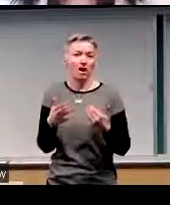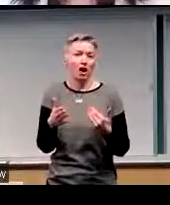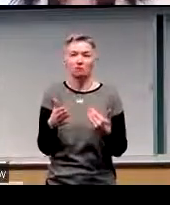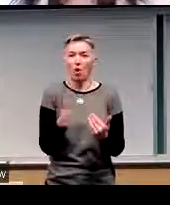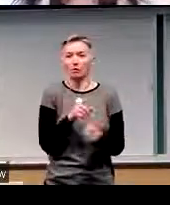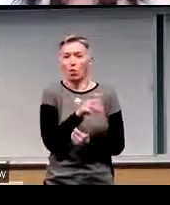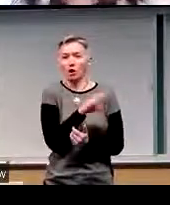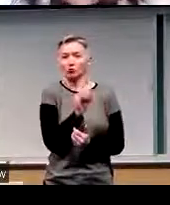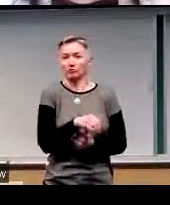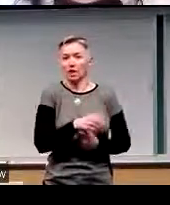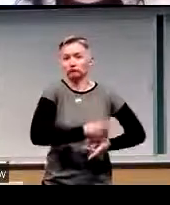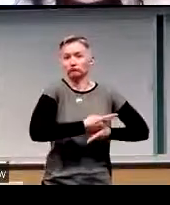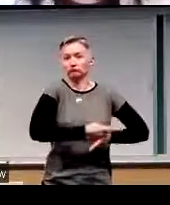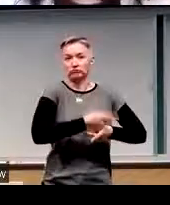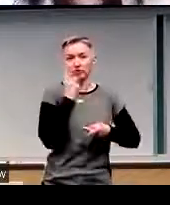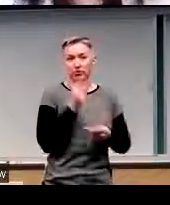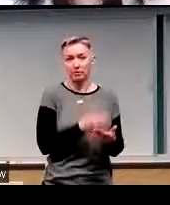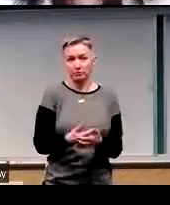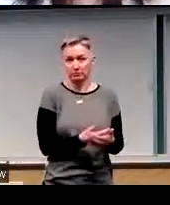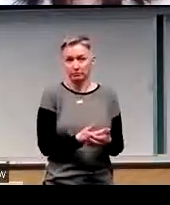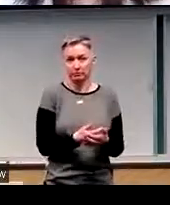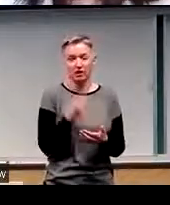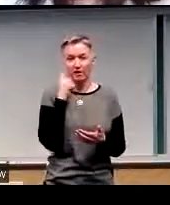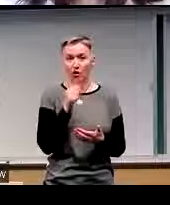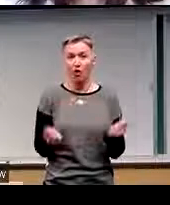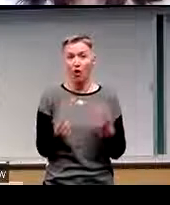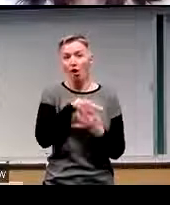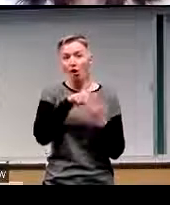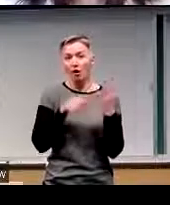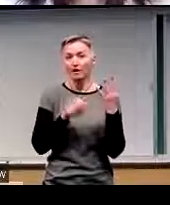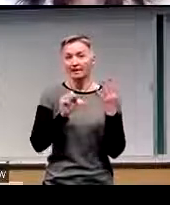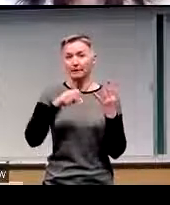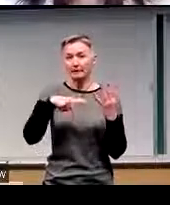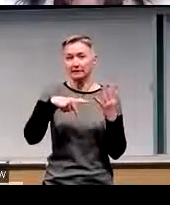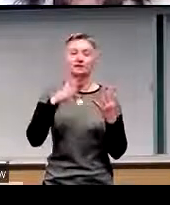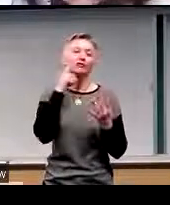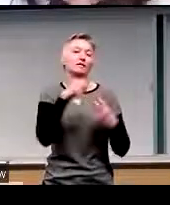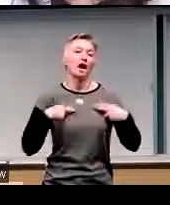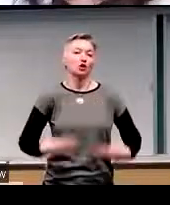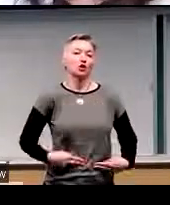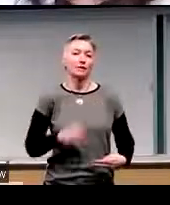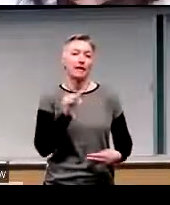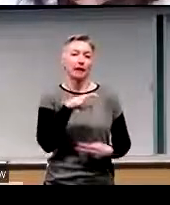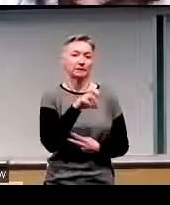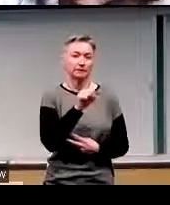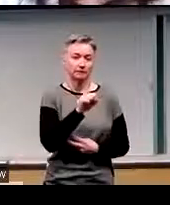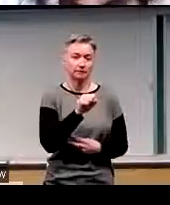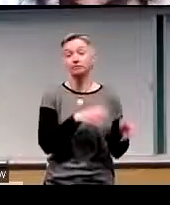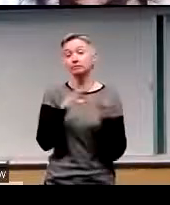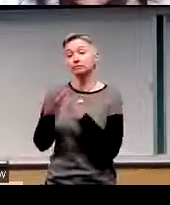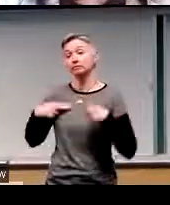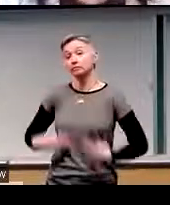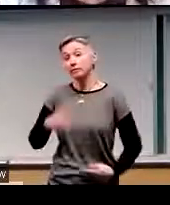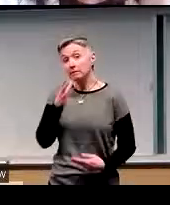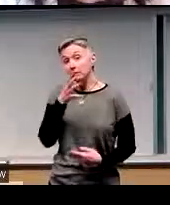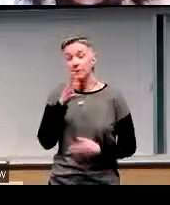of their child's care in all 4 species of non-human great apes, whereas human mothers